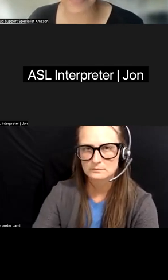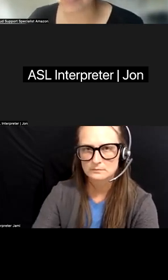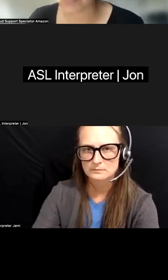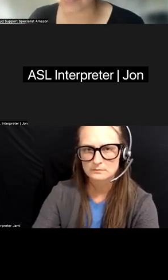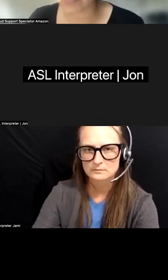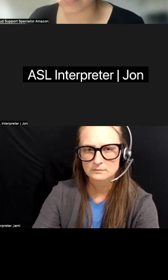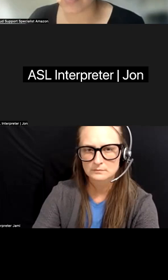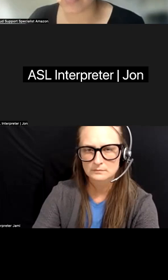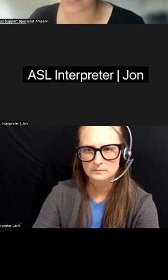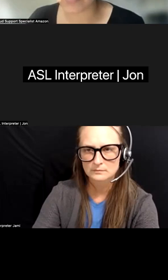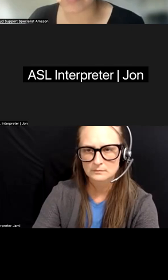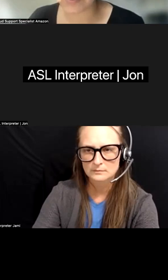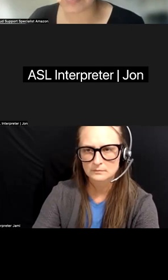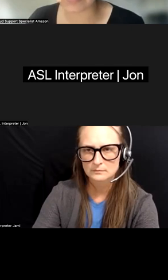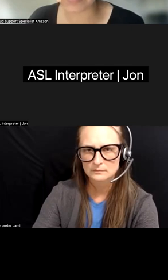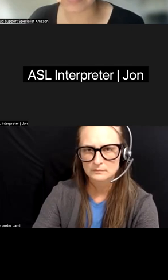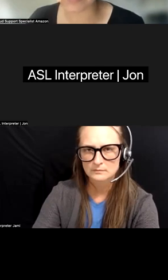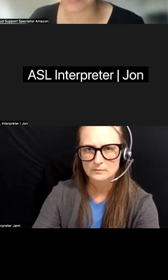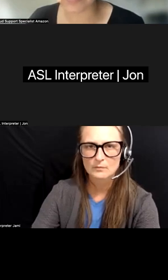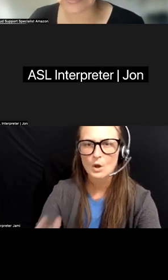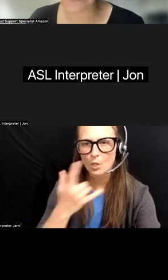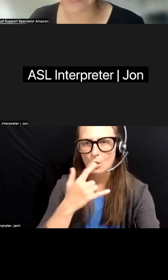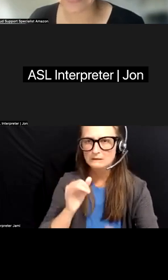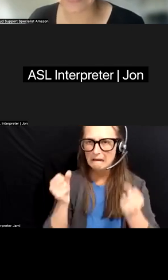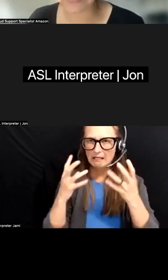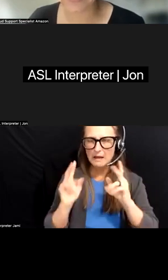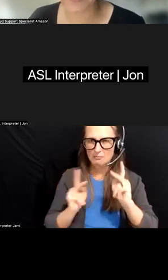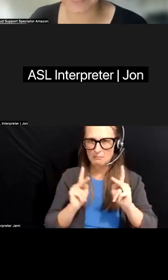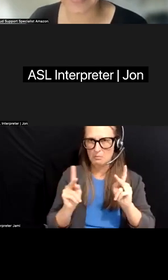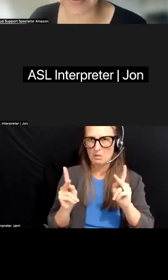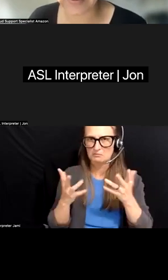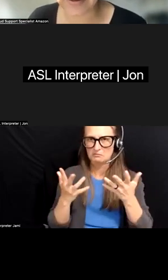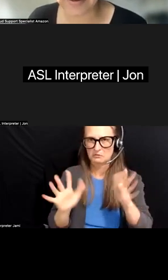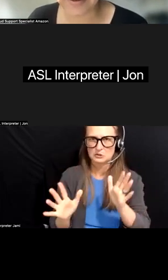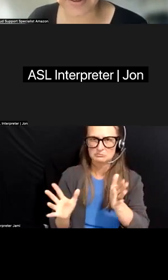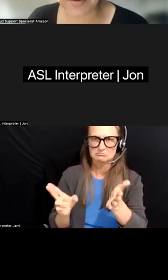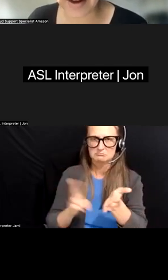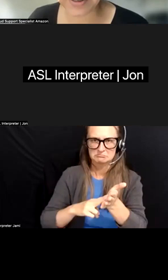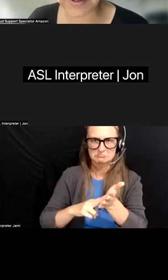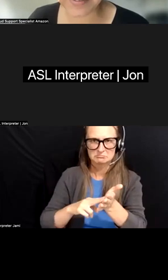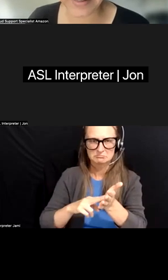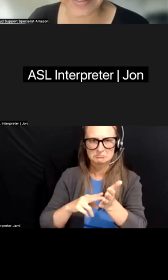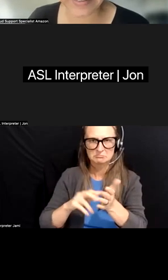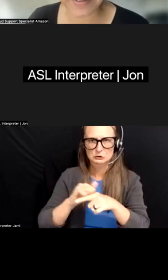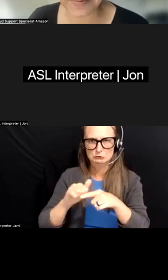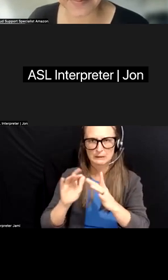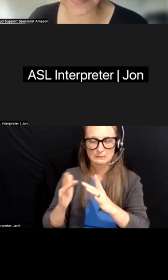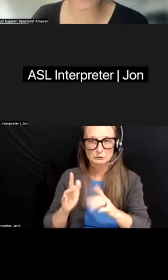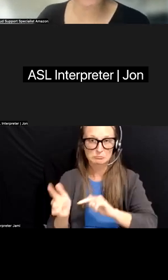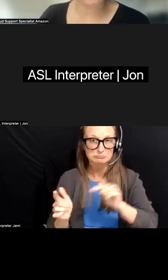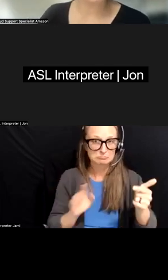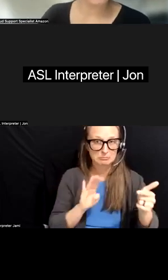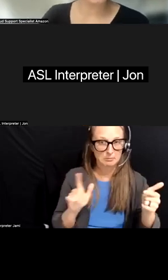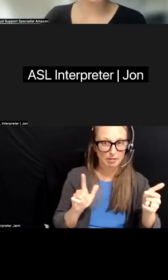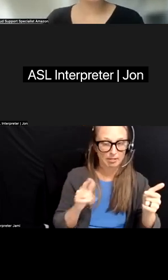of people are on already. So given this, I think we can turn it back to you, Bill. Thanks. Thanks. Yeah,